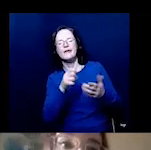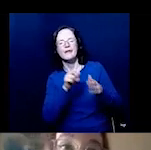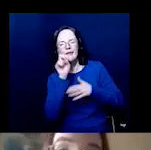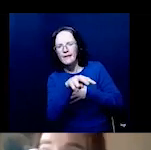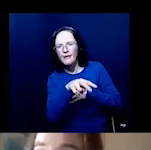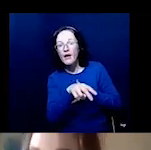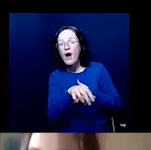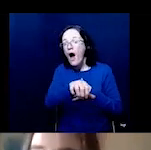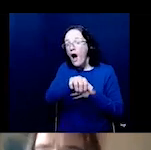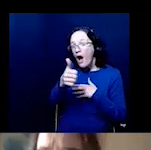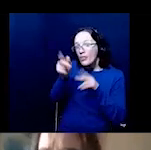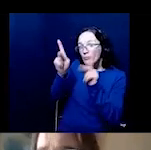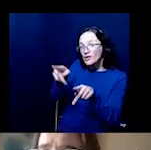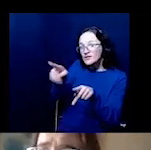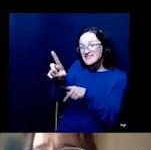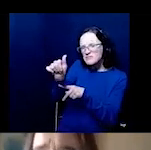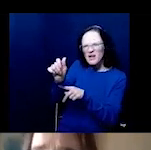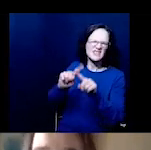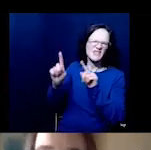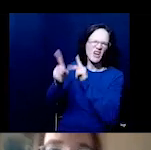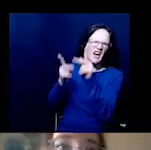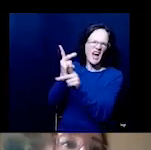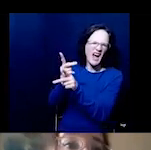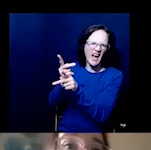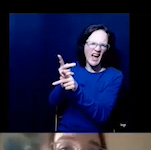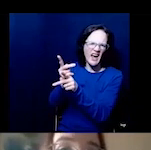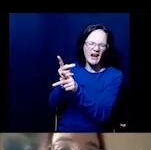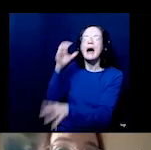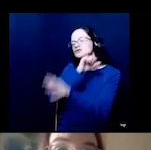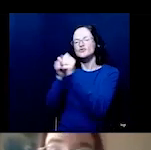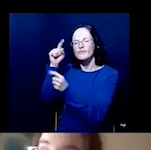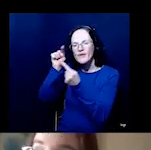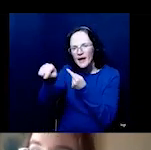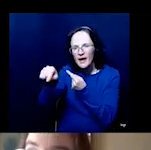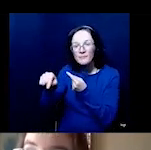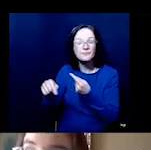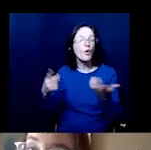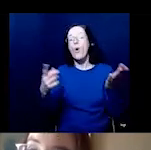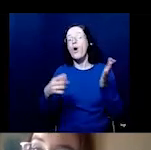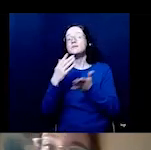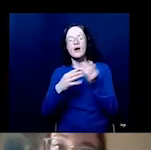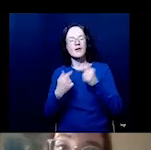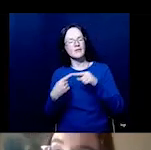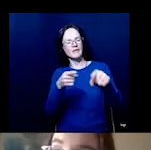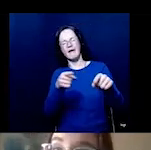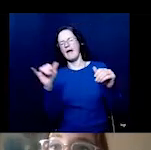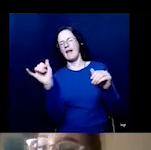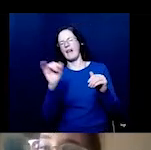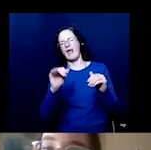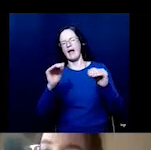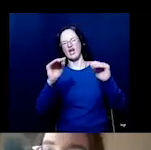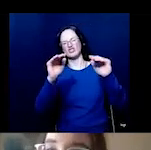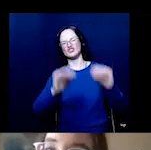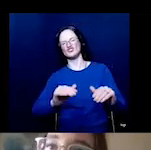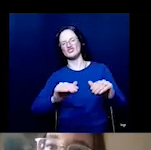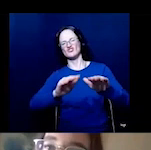have infantilization, being treated like a child. Also, these people tend to be perceived as asexual, and school is